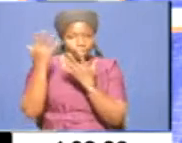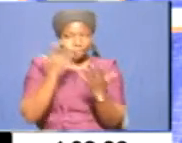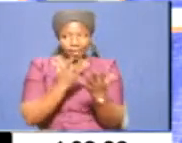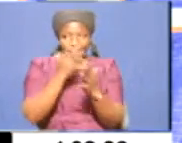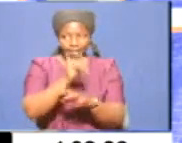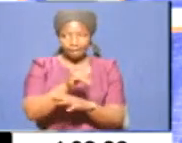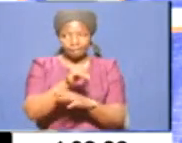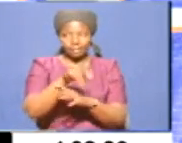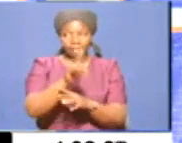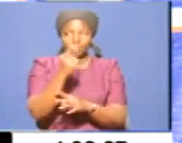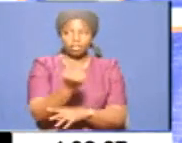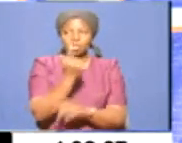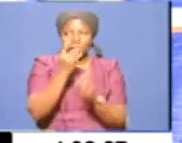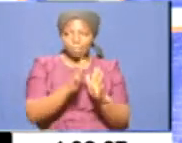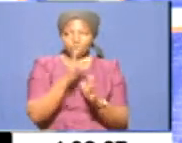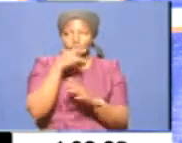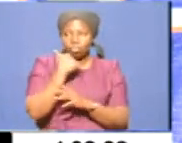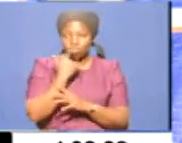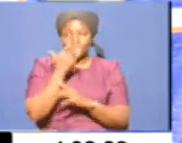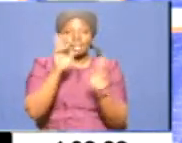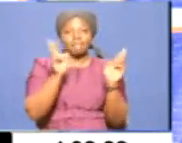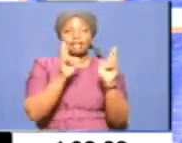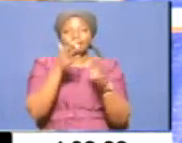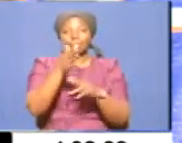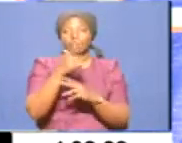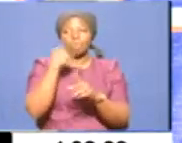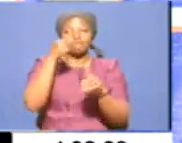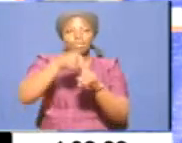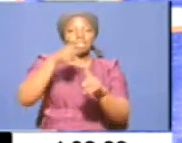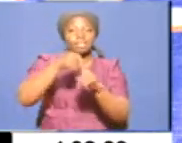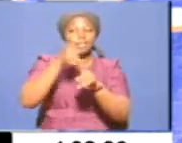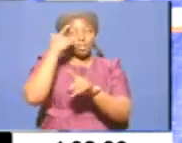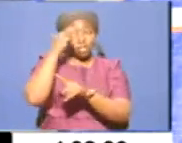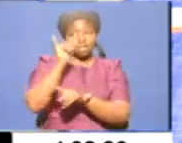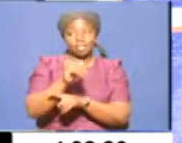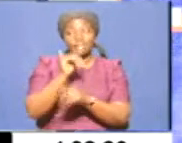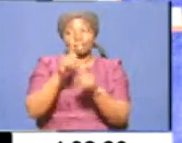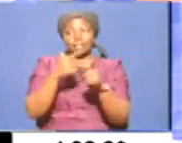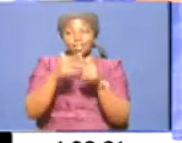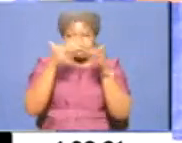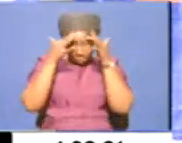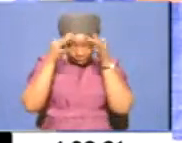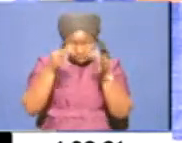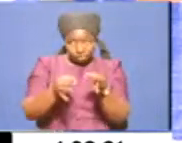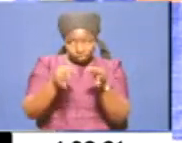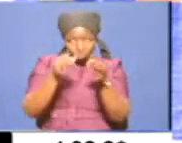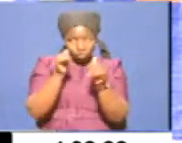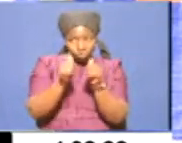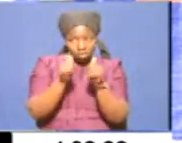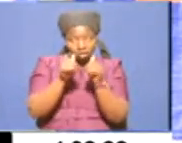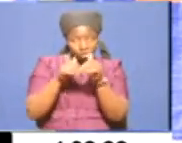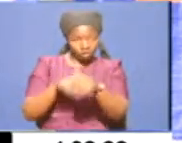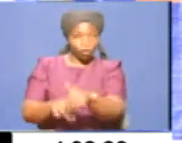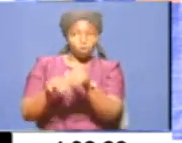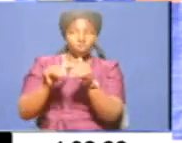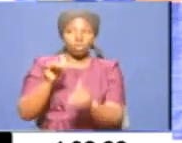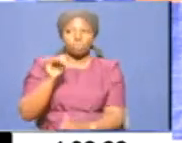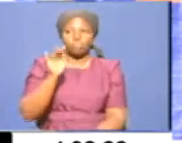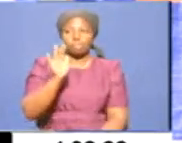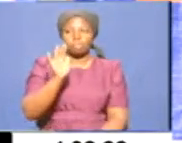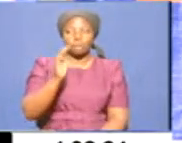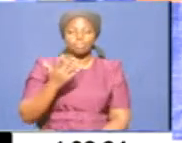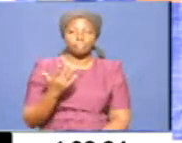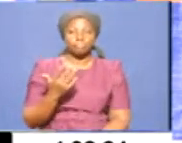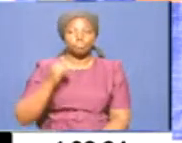is available at the table, then the decision to make, the direction, he. The politics of fear